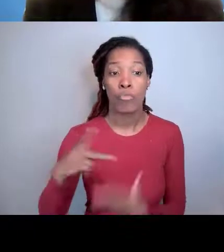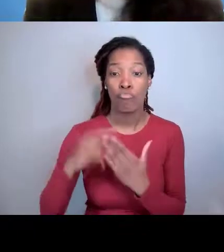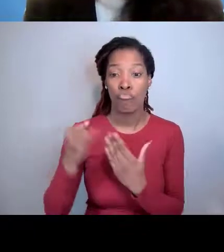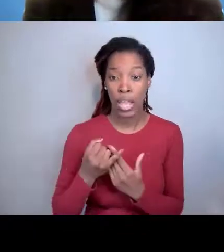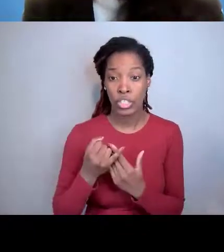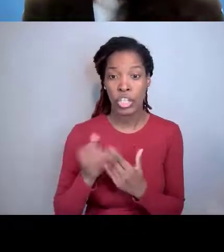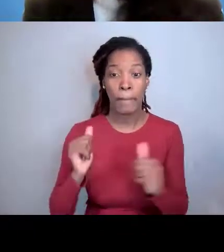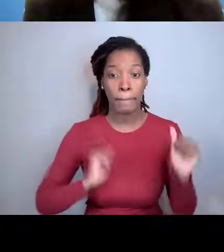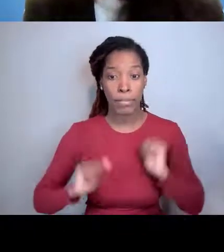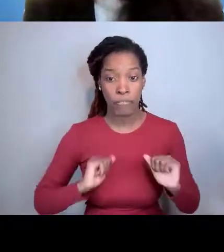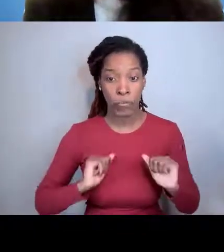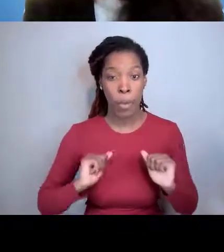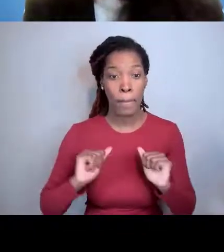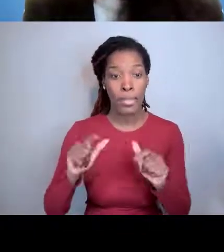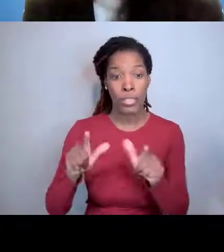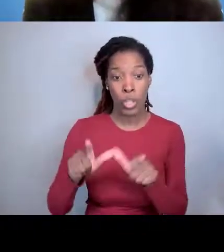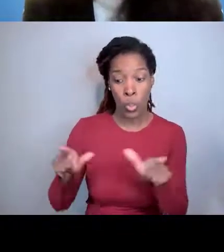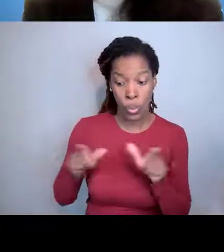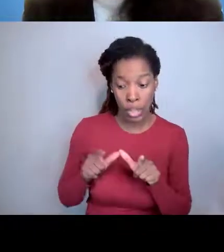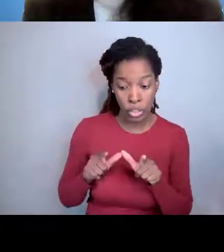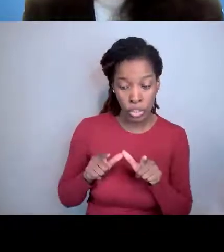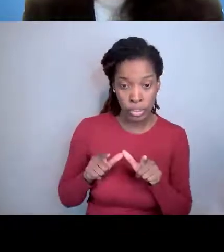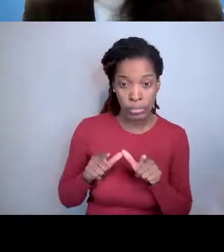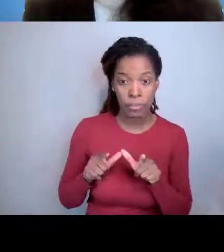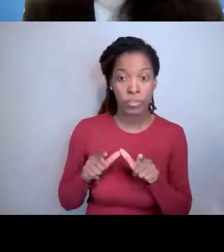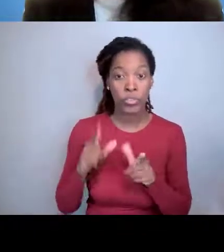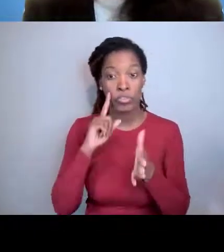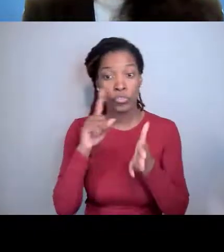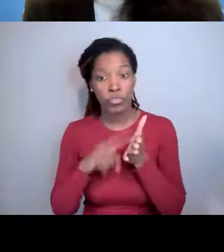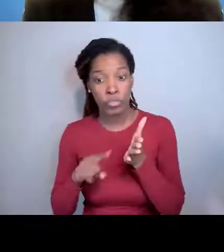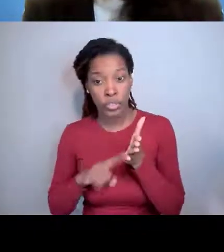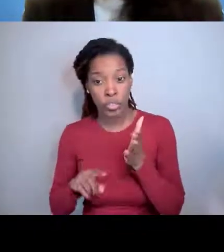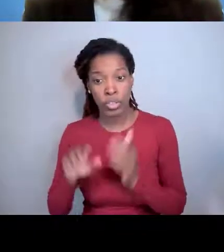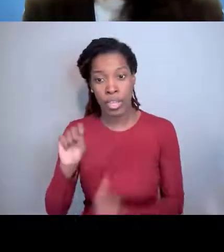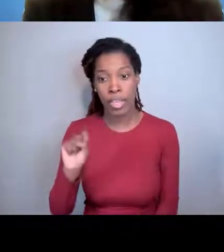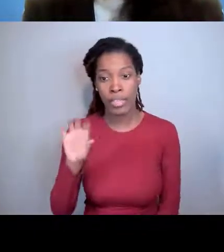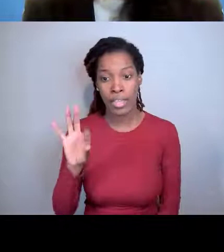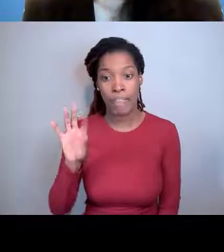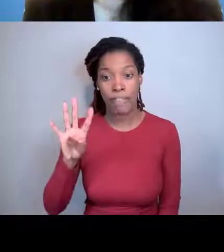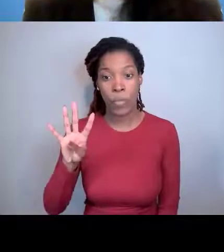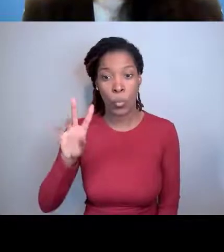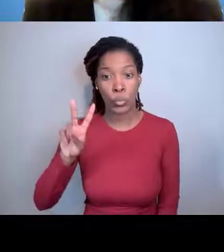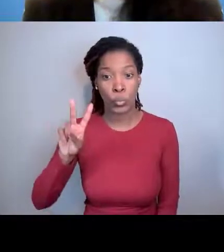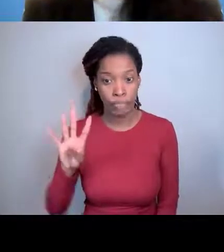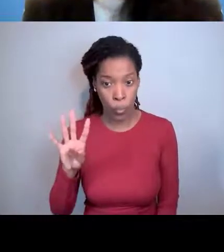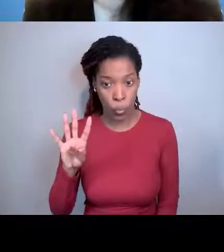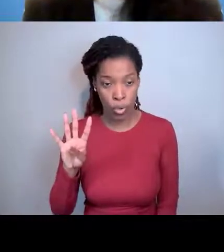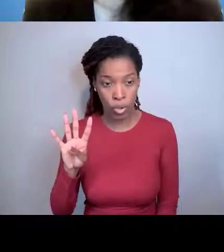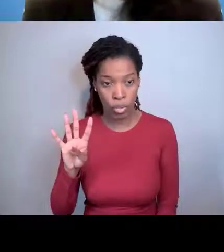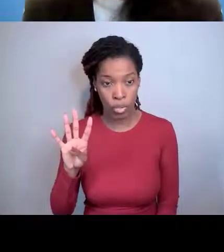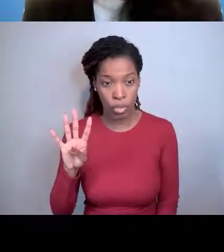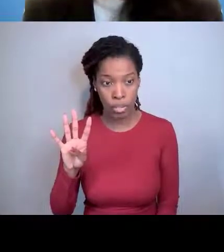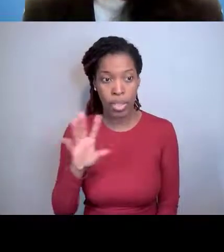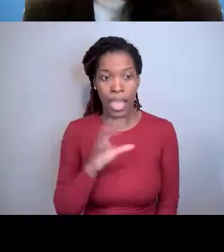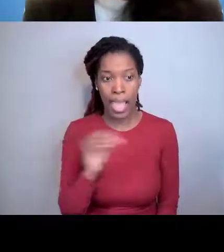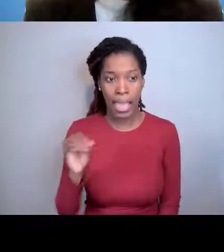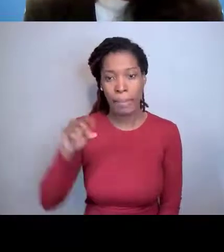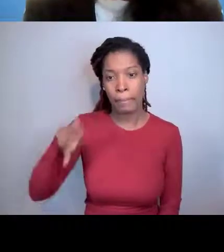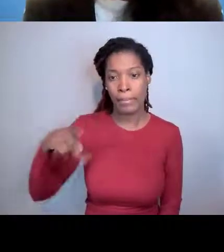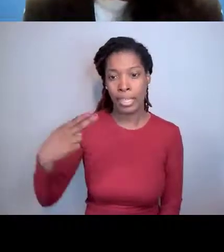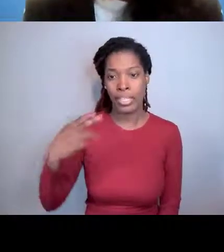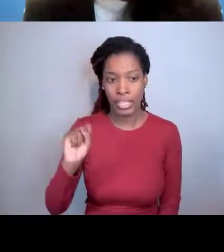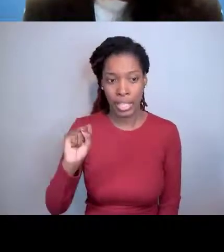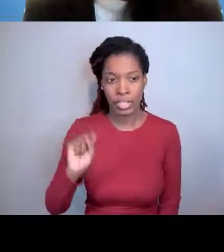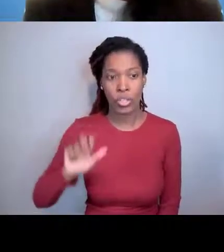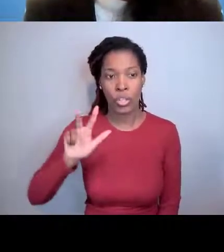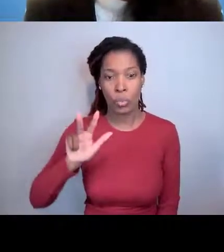and research and related in this SF424, as well as the PHS 398